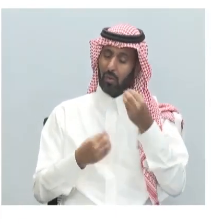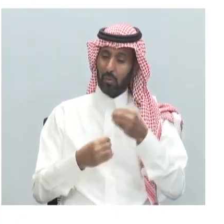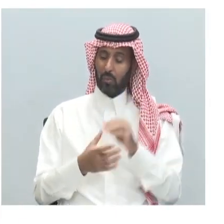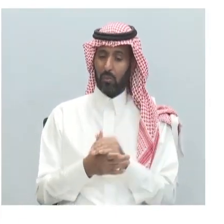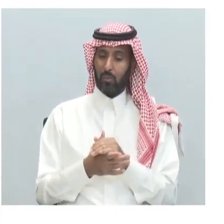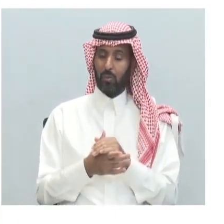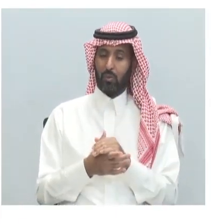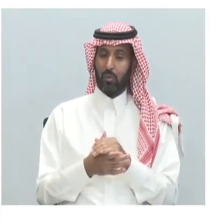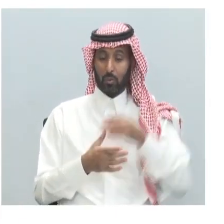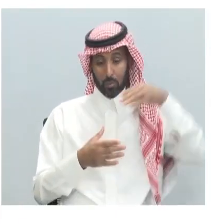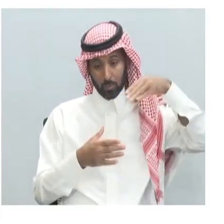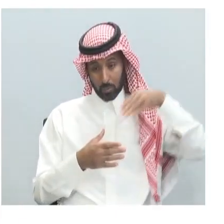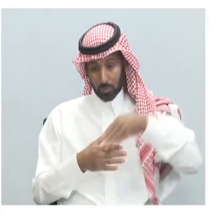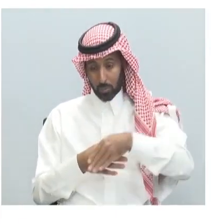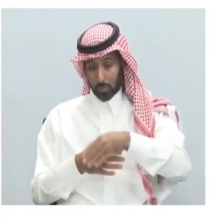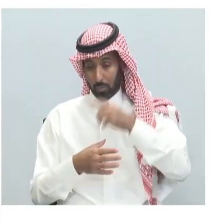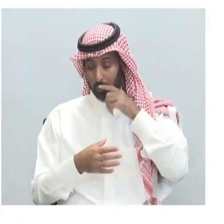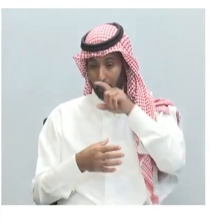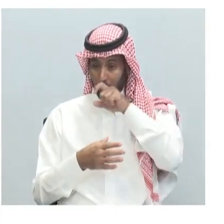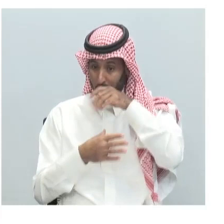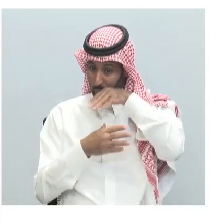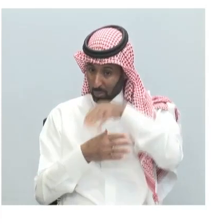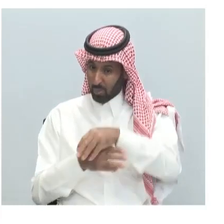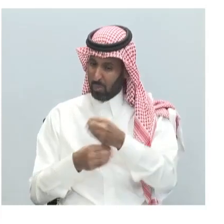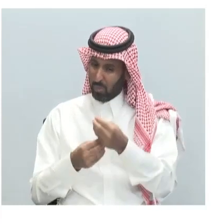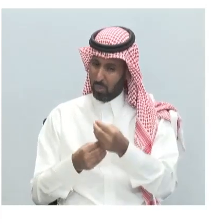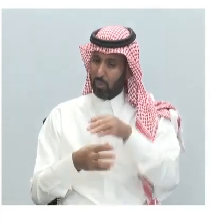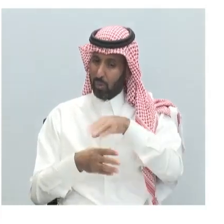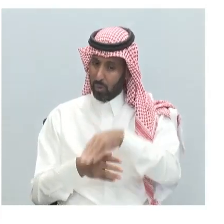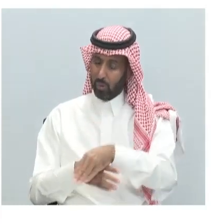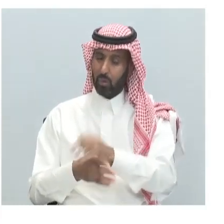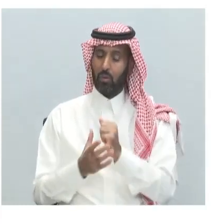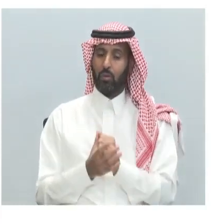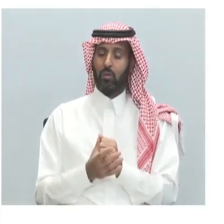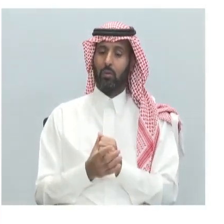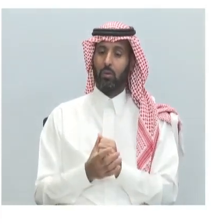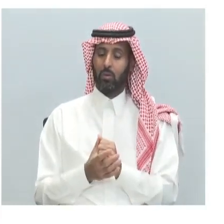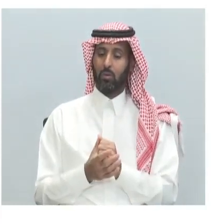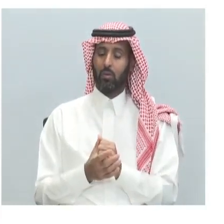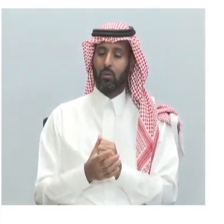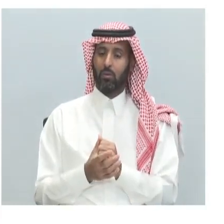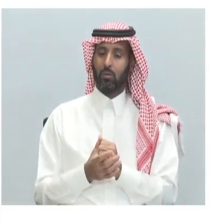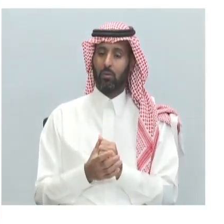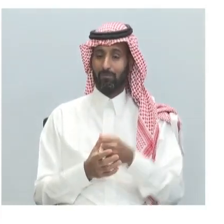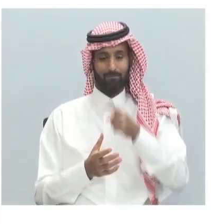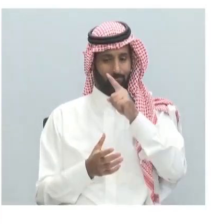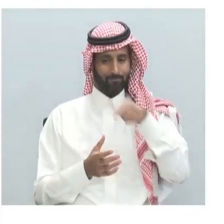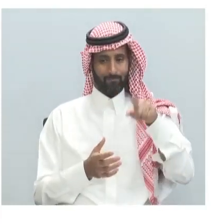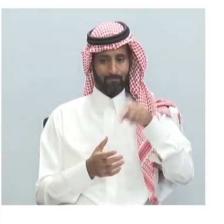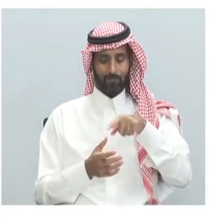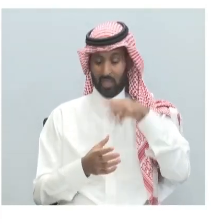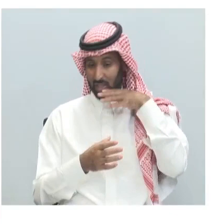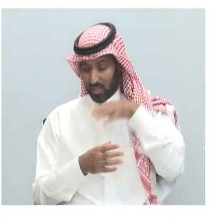Again, falcons slow down. Not fast, slow down. Okay. Slow down when